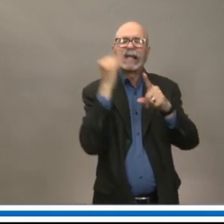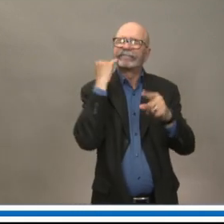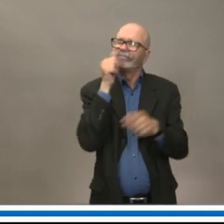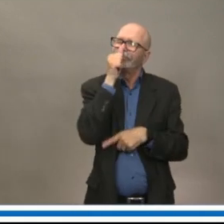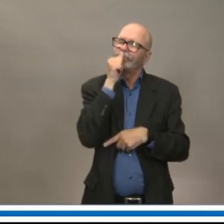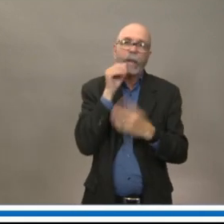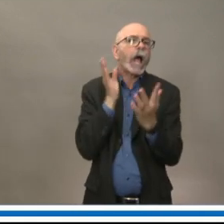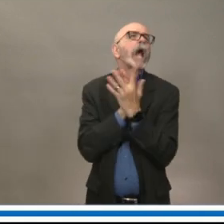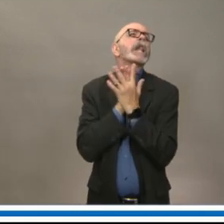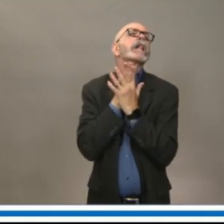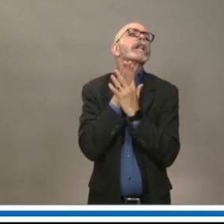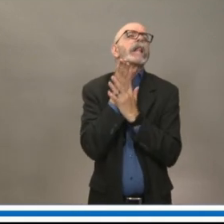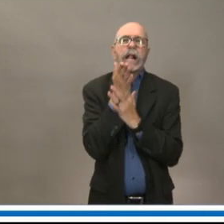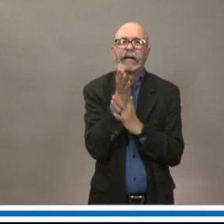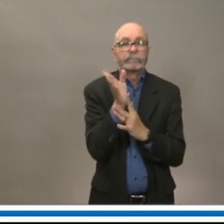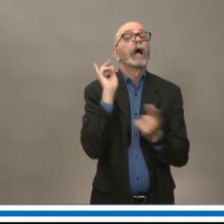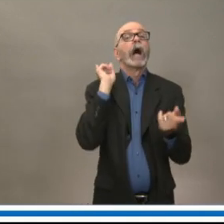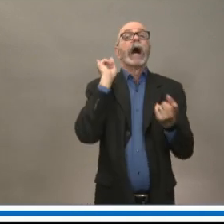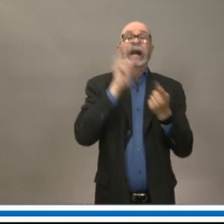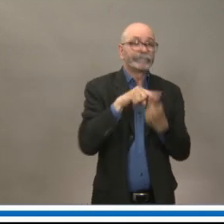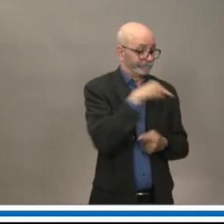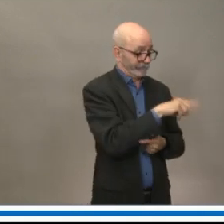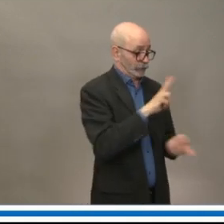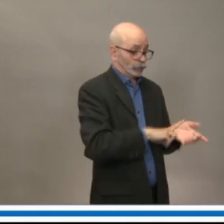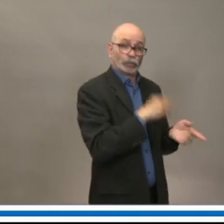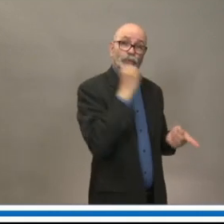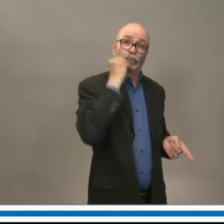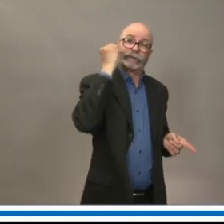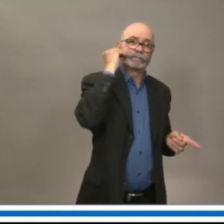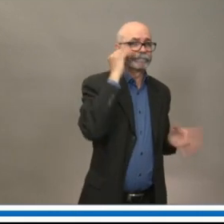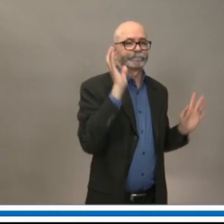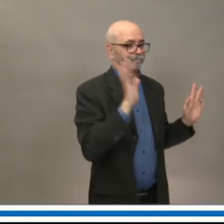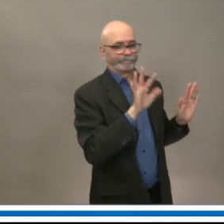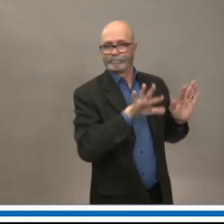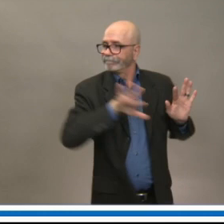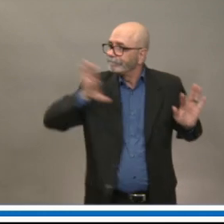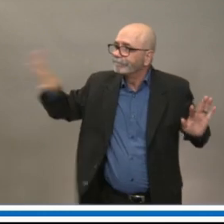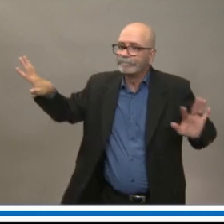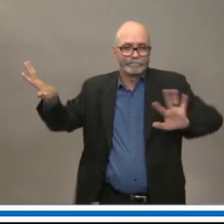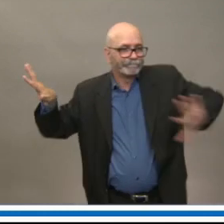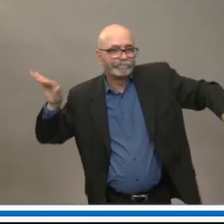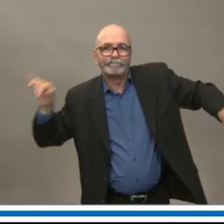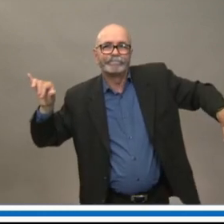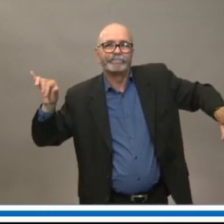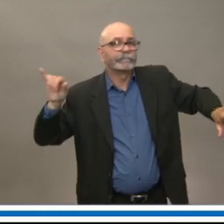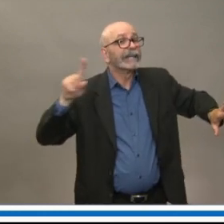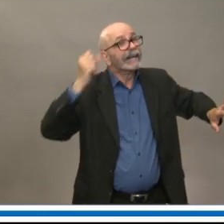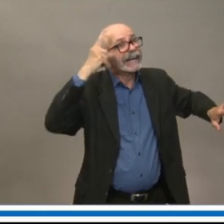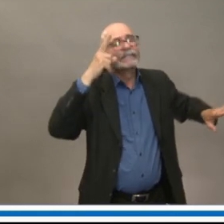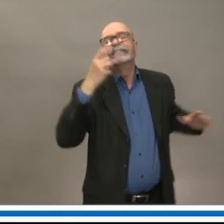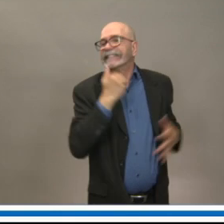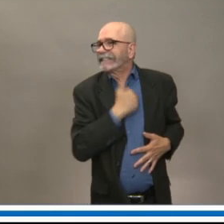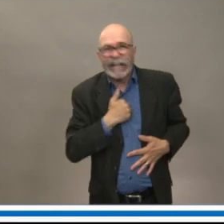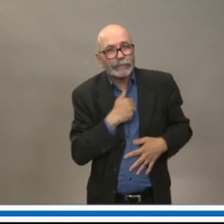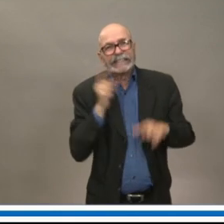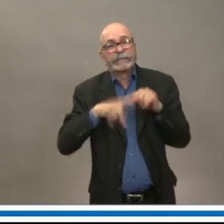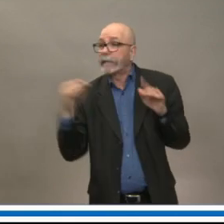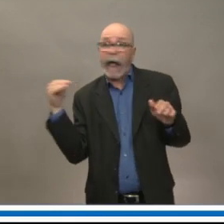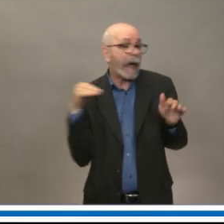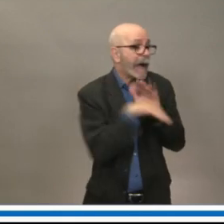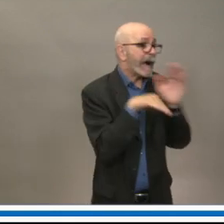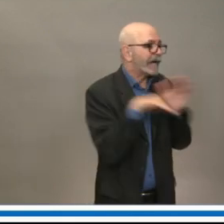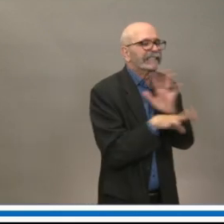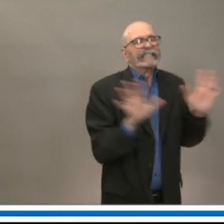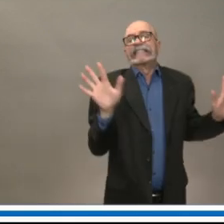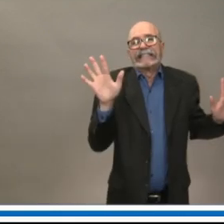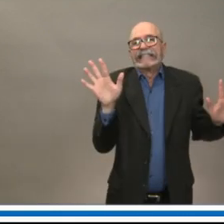nursing homes locked down. It is for the sake of our loved ones. But that doesn't mean that we can't communicate. Call your